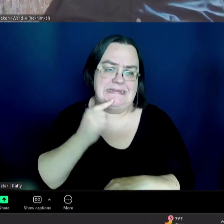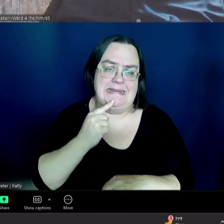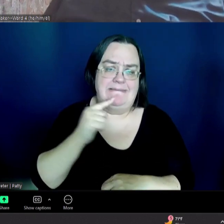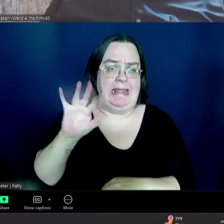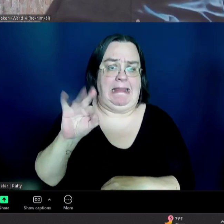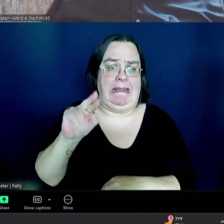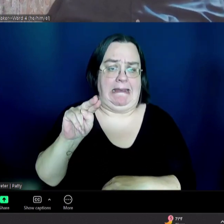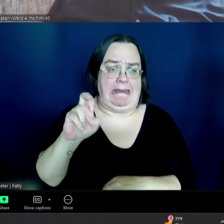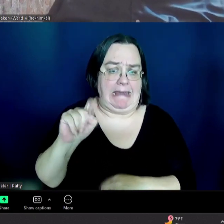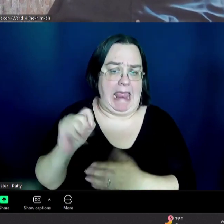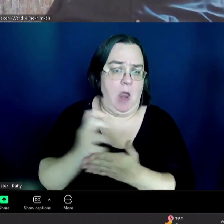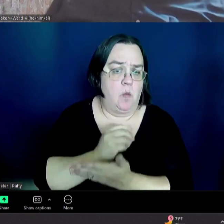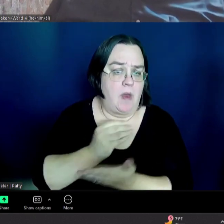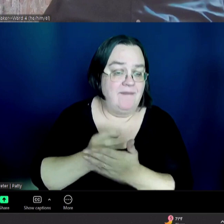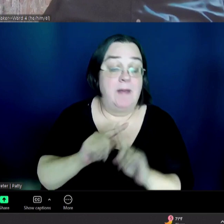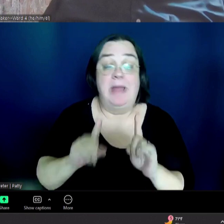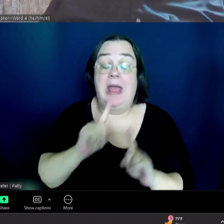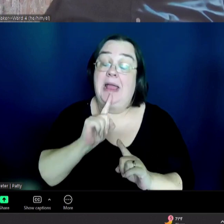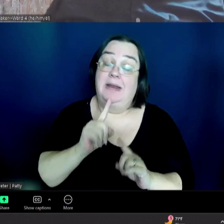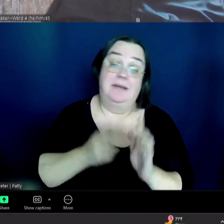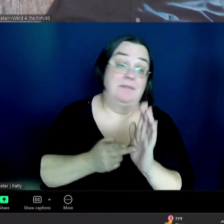again, quite frankly, I would not be